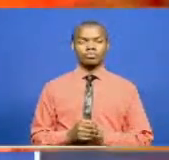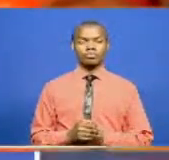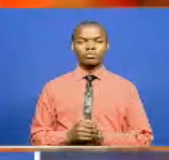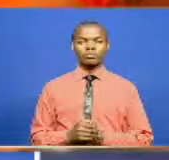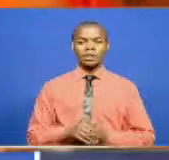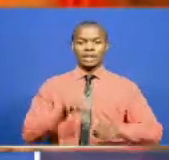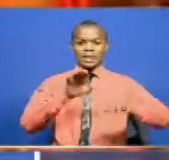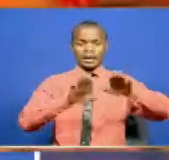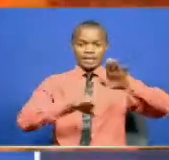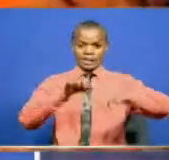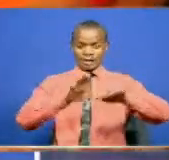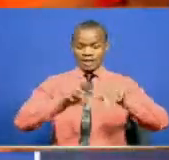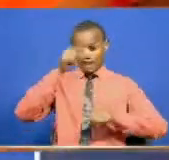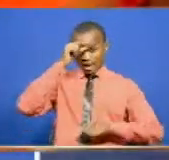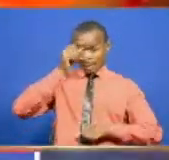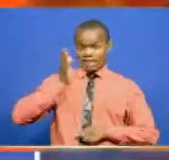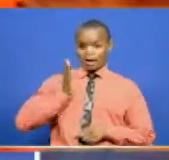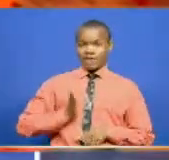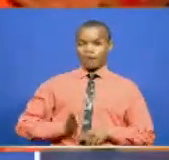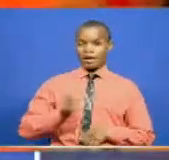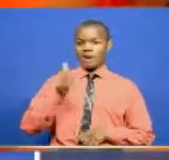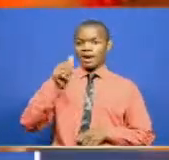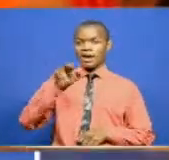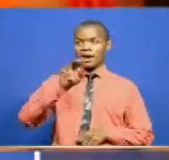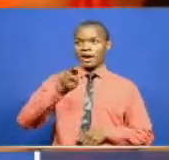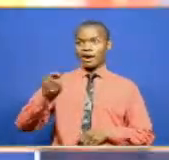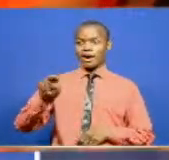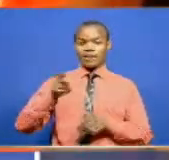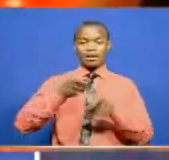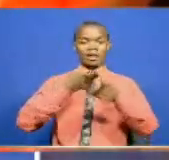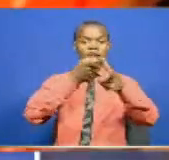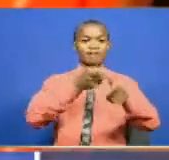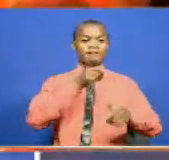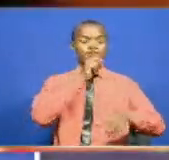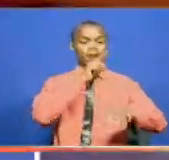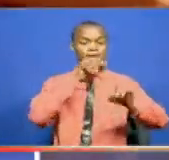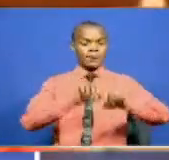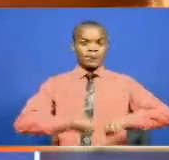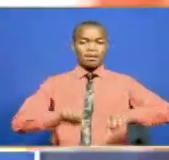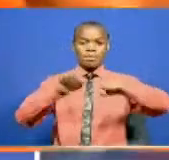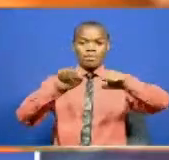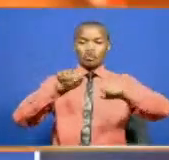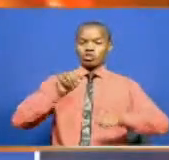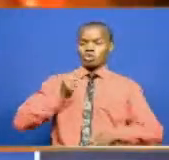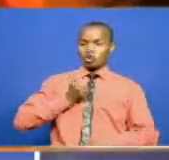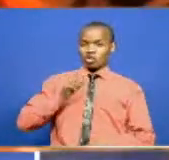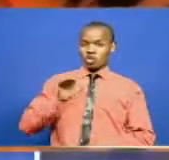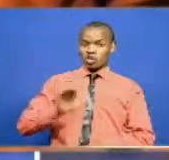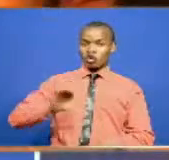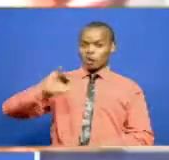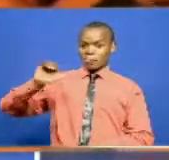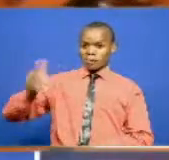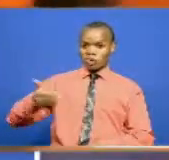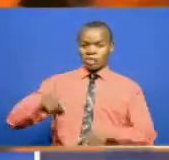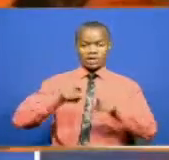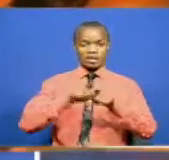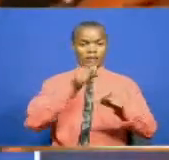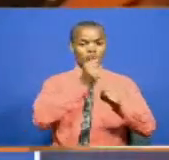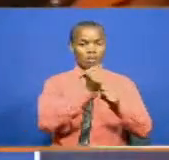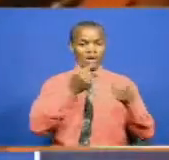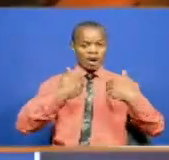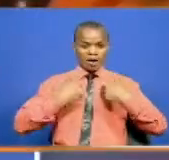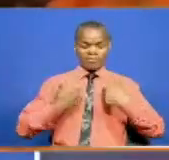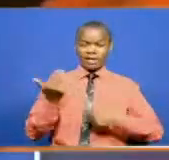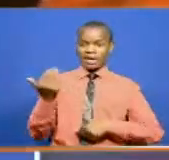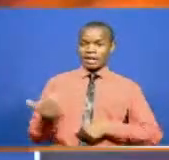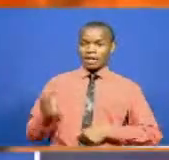In Kirinyaga, Governor Anne Waiguru was installed as the chief patron of Daughters of the Mountain. The faction is comprised of young,